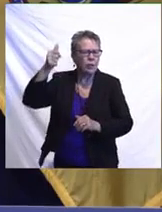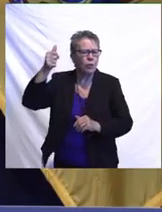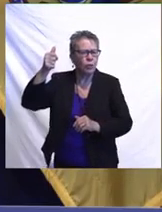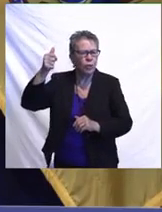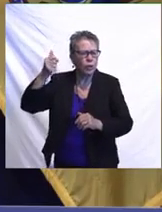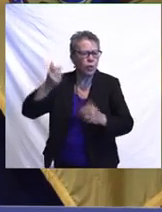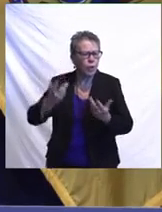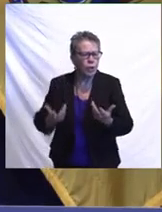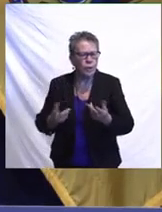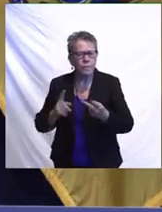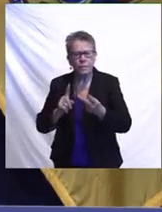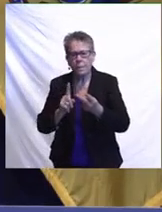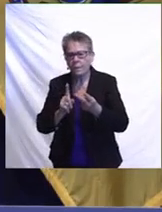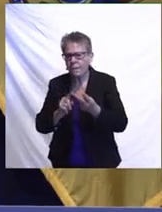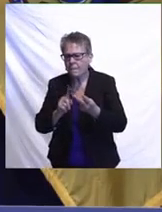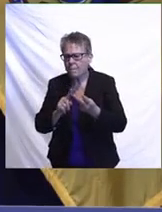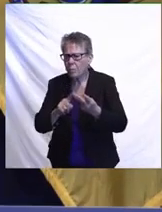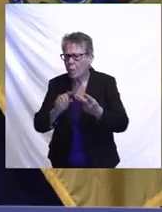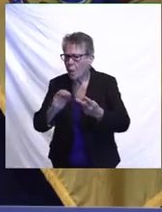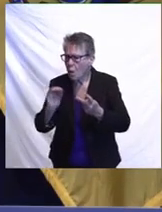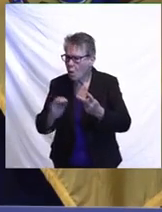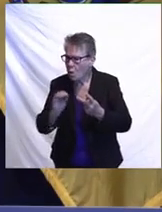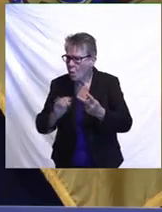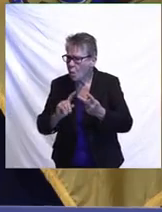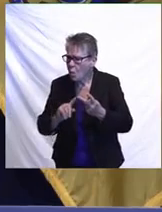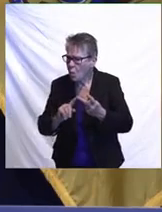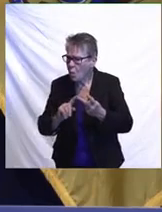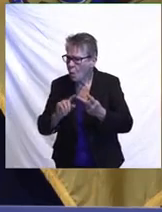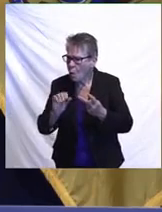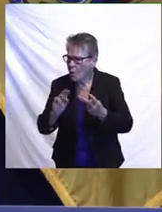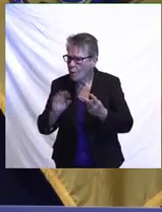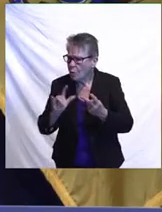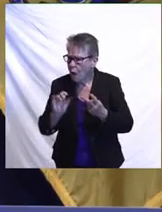any timeline for a vaccine and test requirement for students?